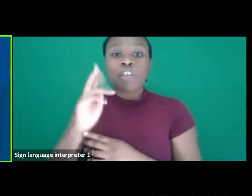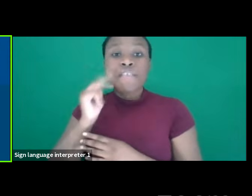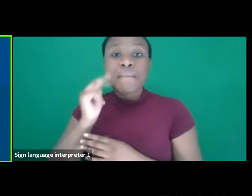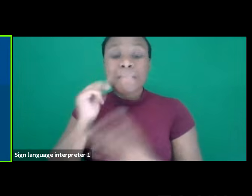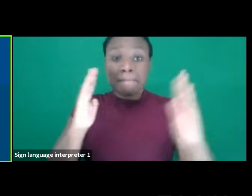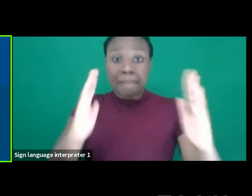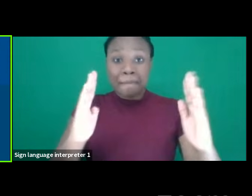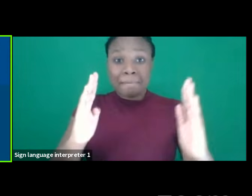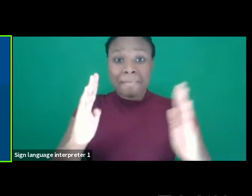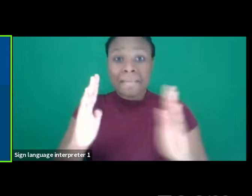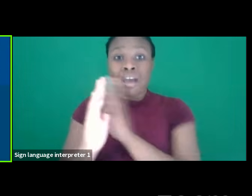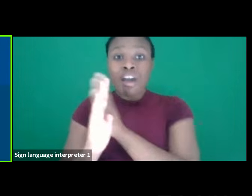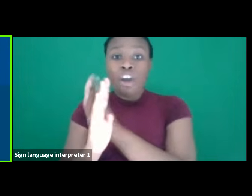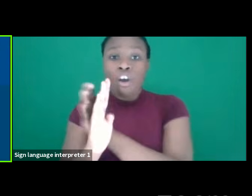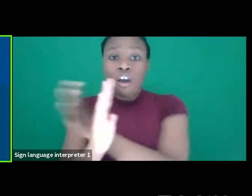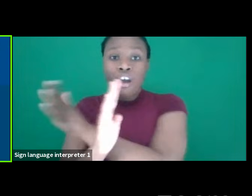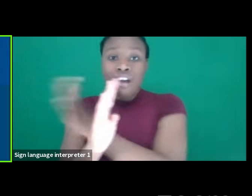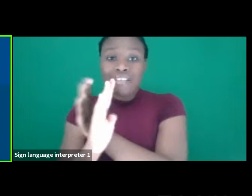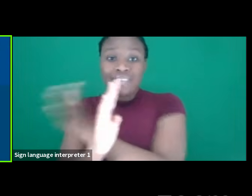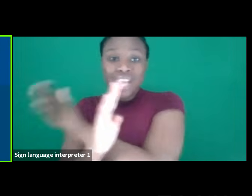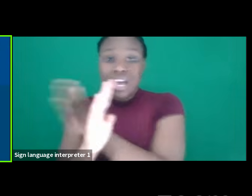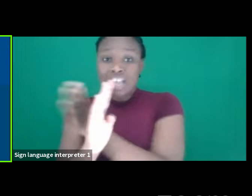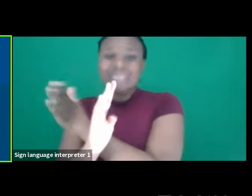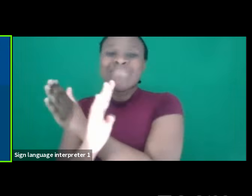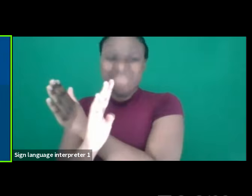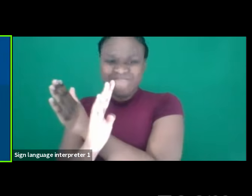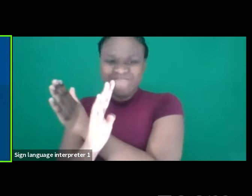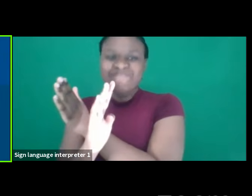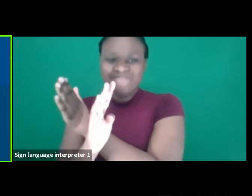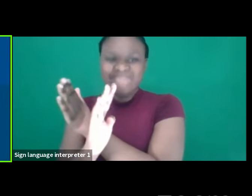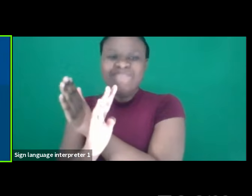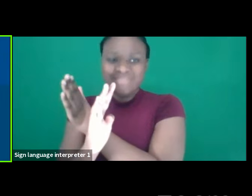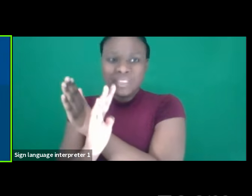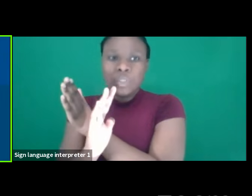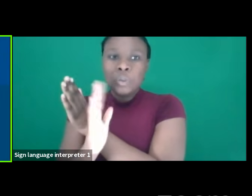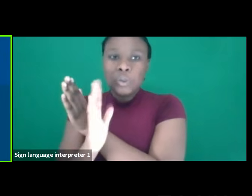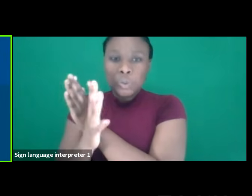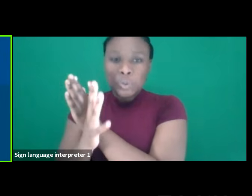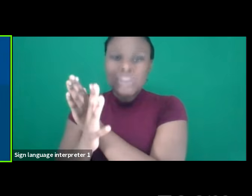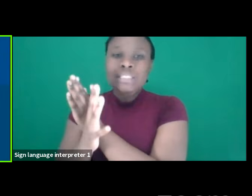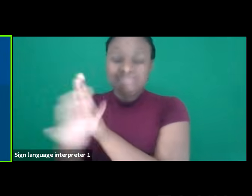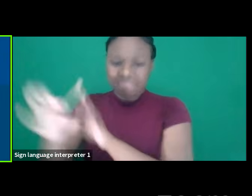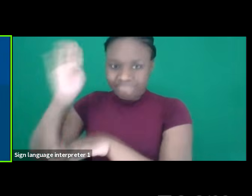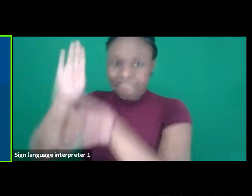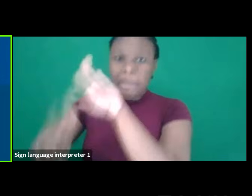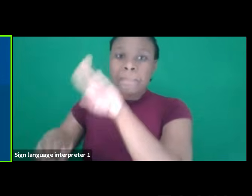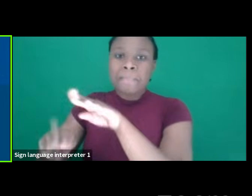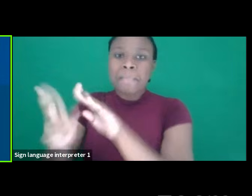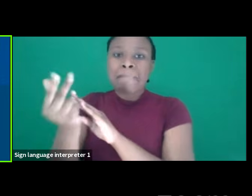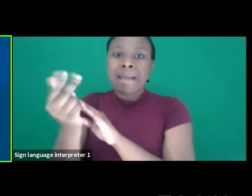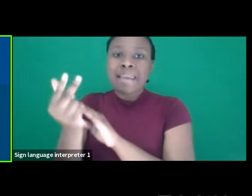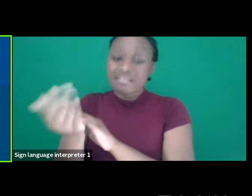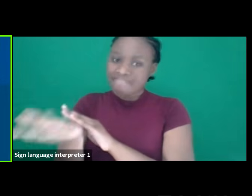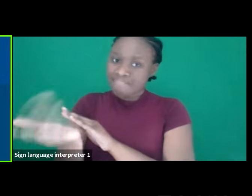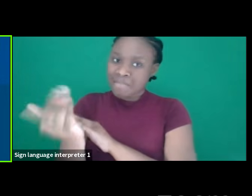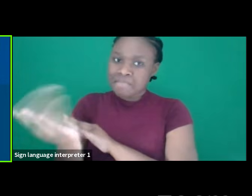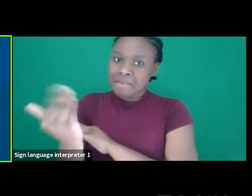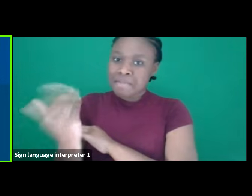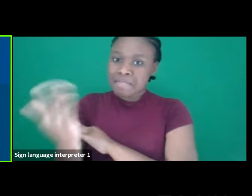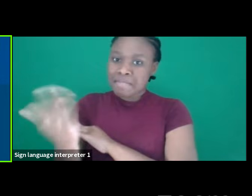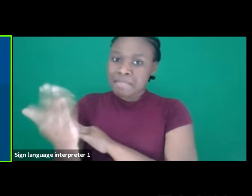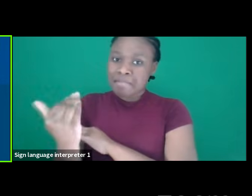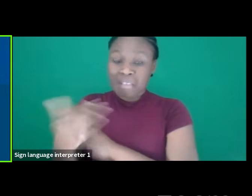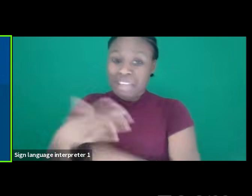2021 will attract some sort of administrative penalty. We don't want anybody to get